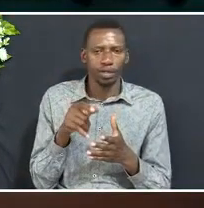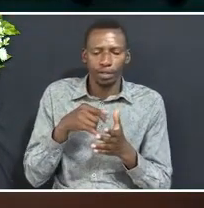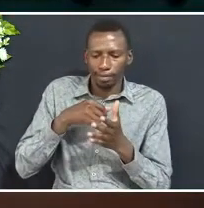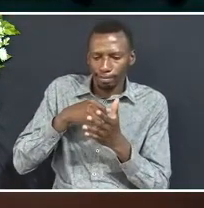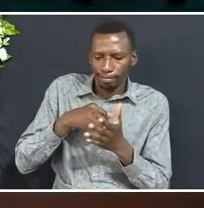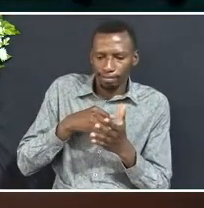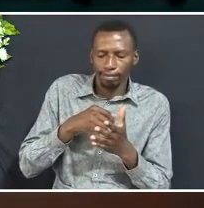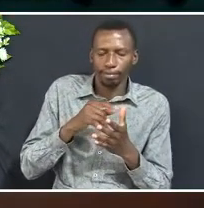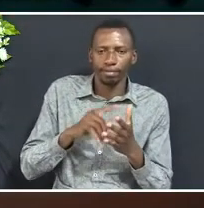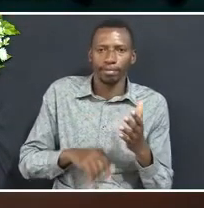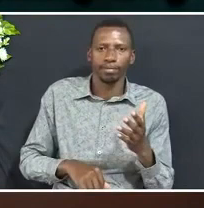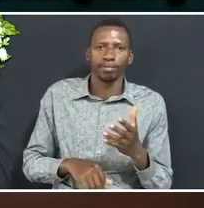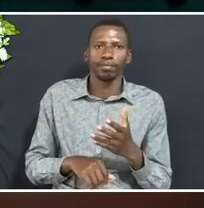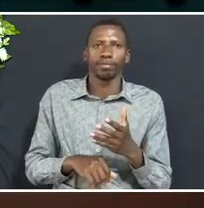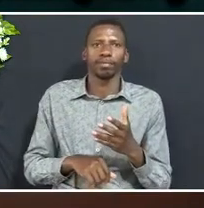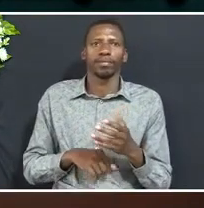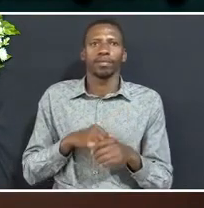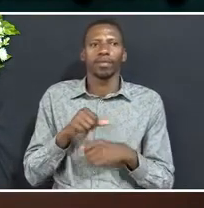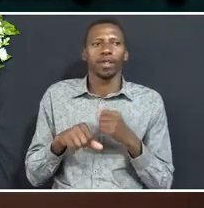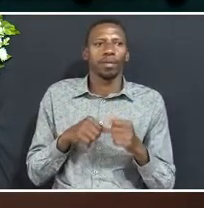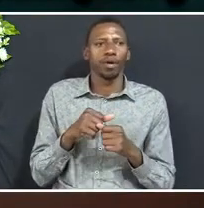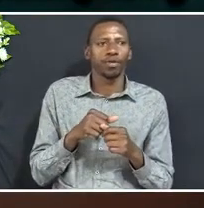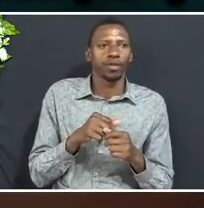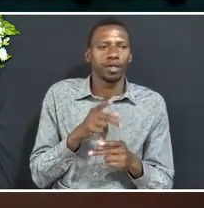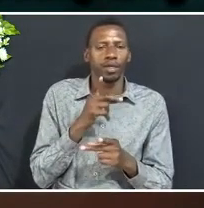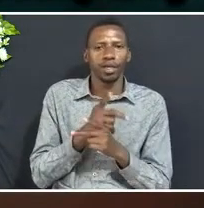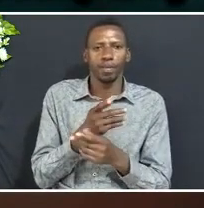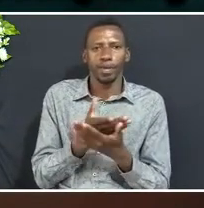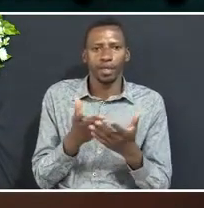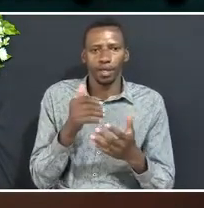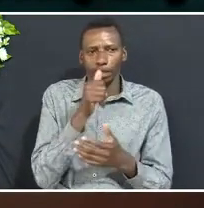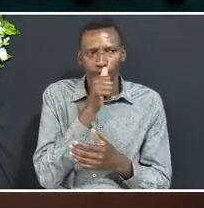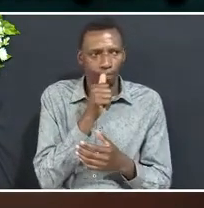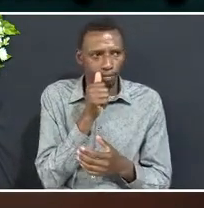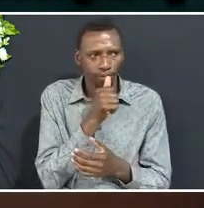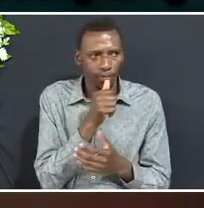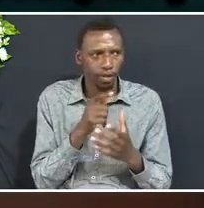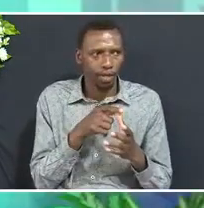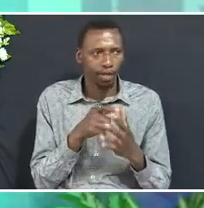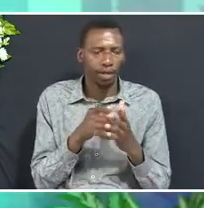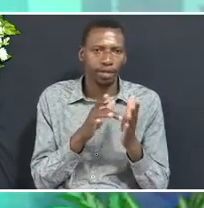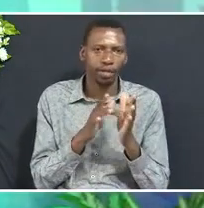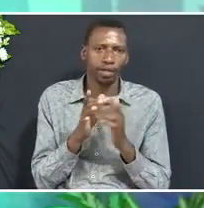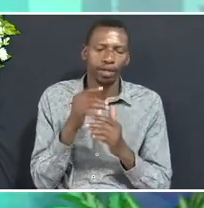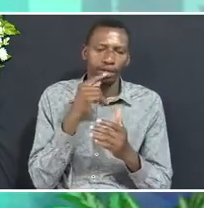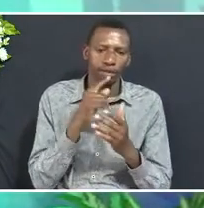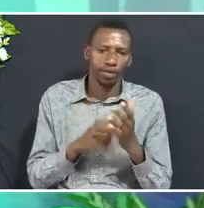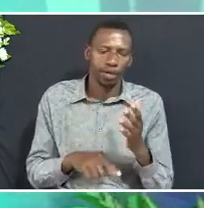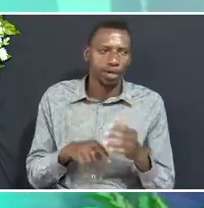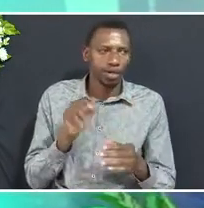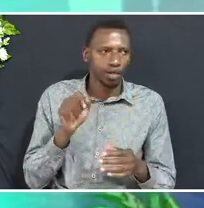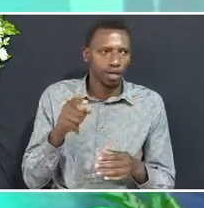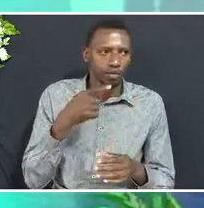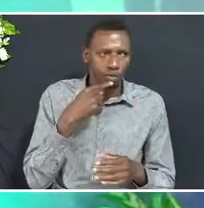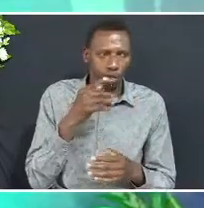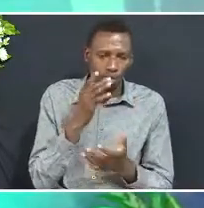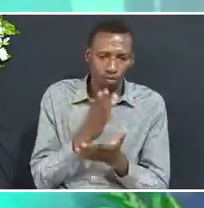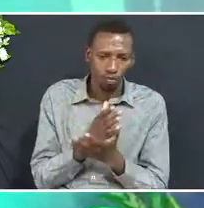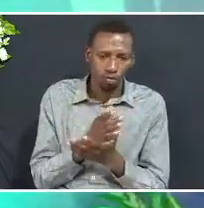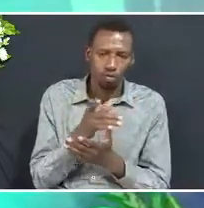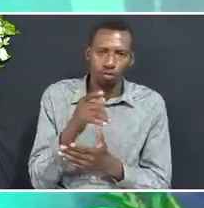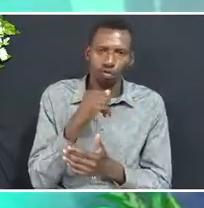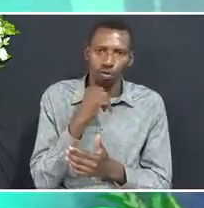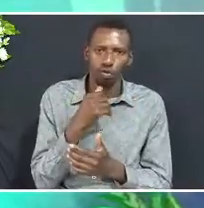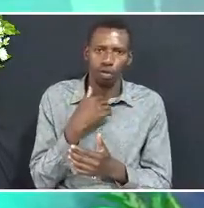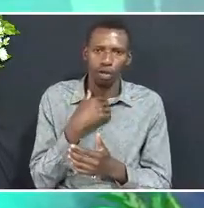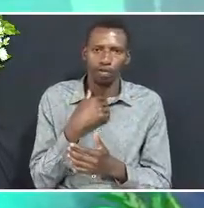insisting on keeping these secrets. And Jesus said, yes, you have said the truth. You do not